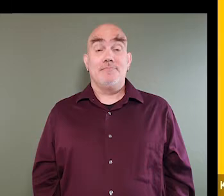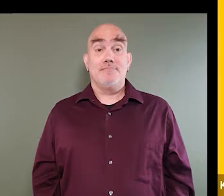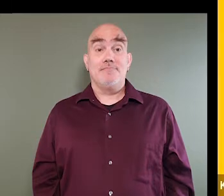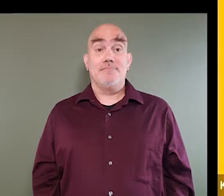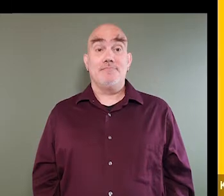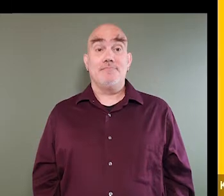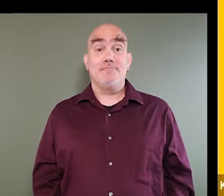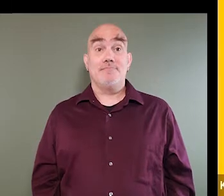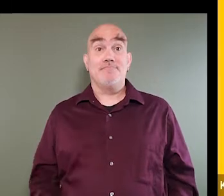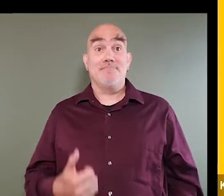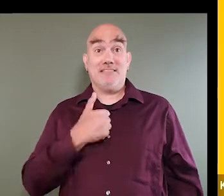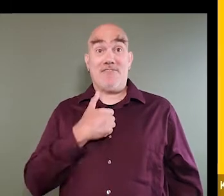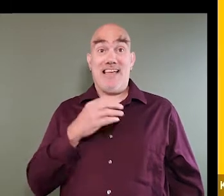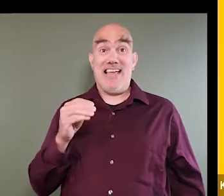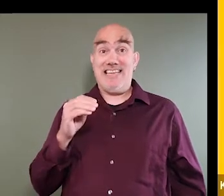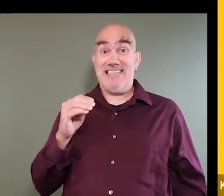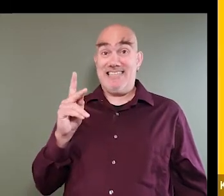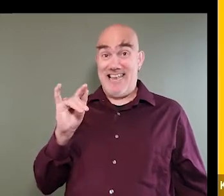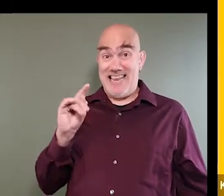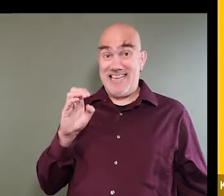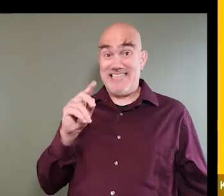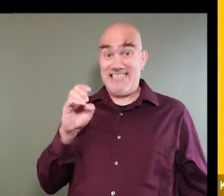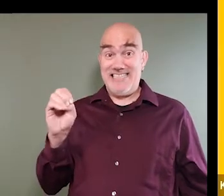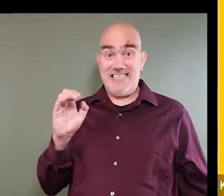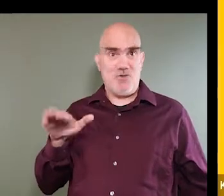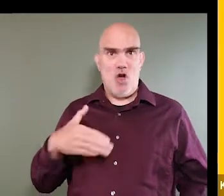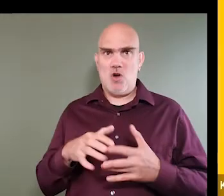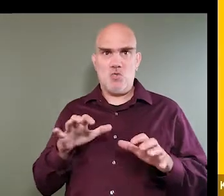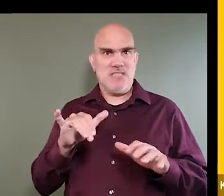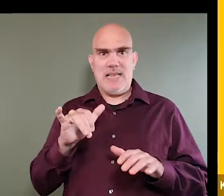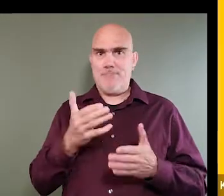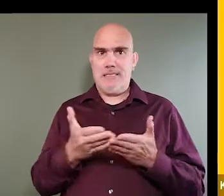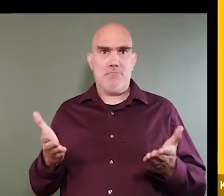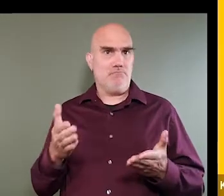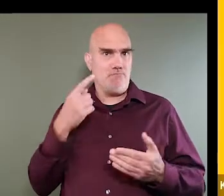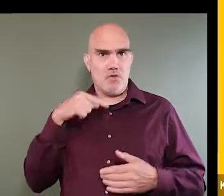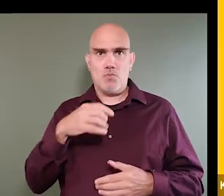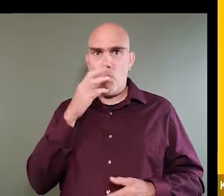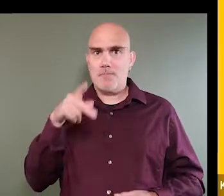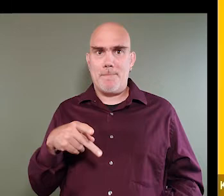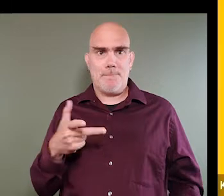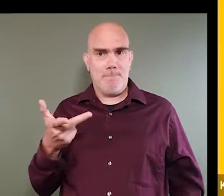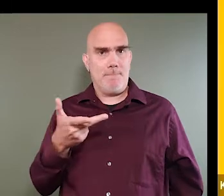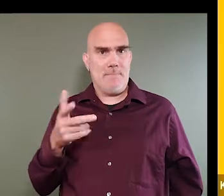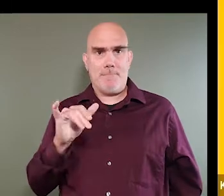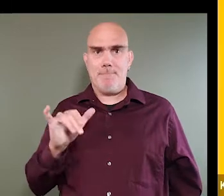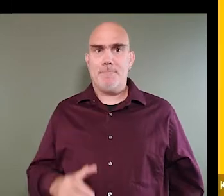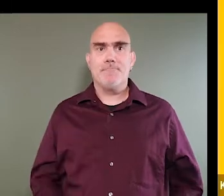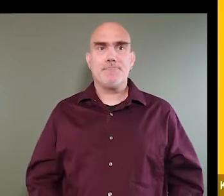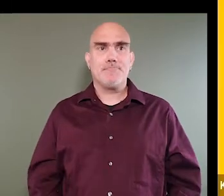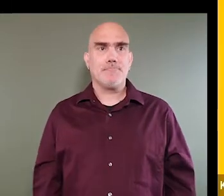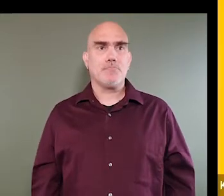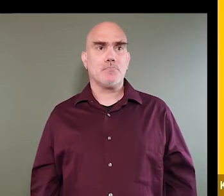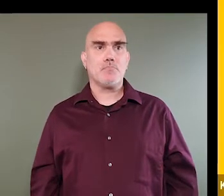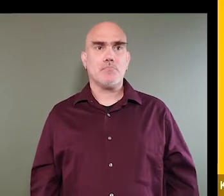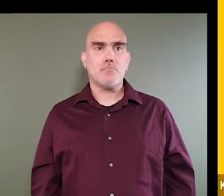And myself, Katie, and Steve, we're all doing the same thing for this warm-up here.